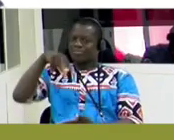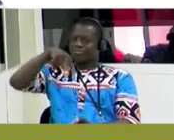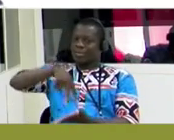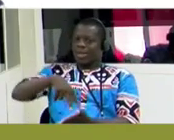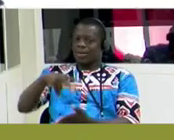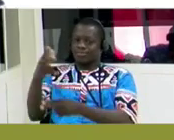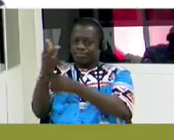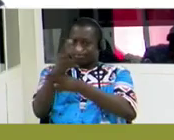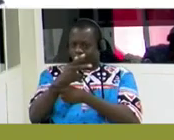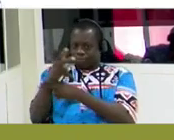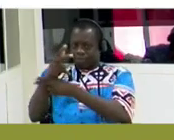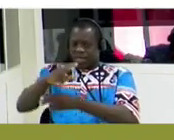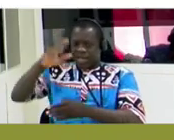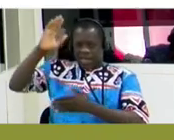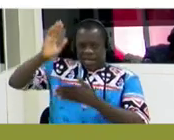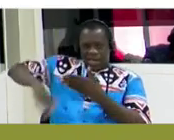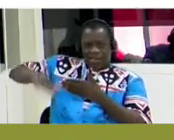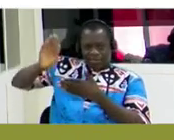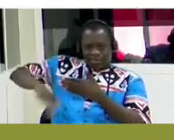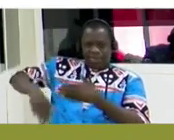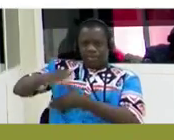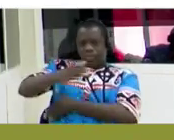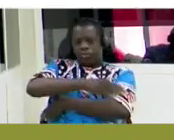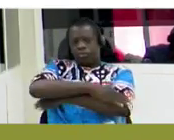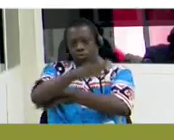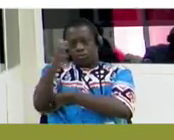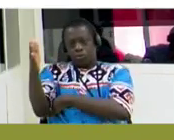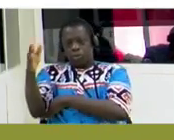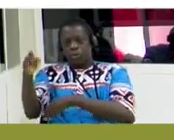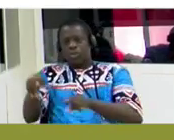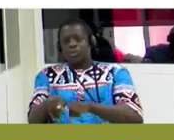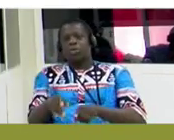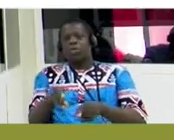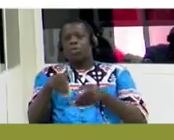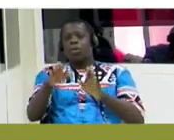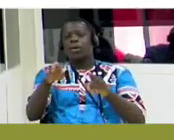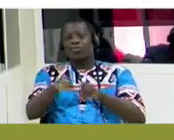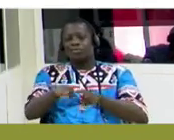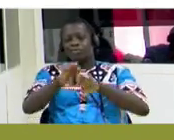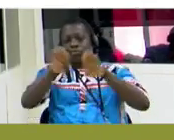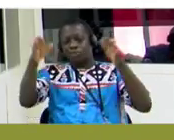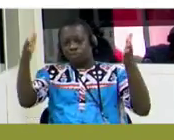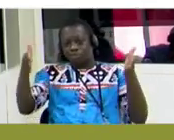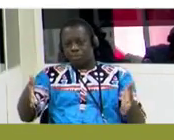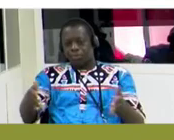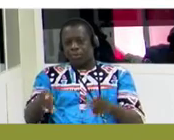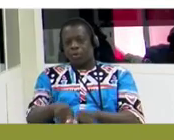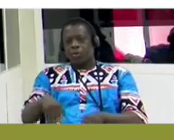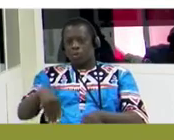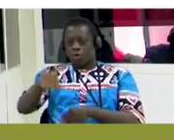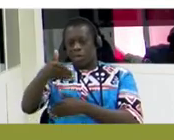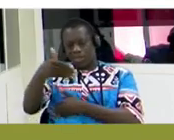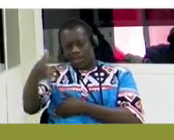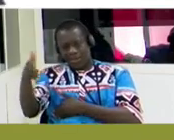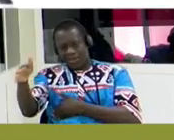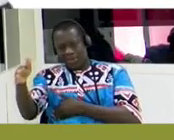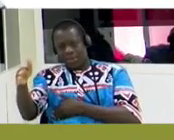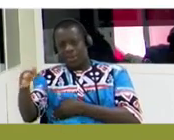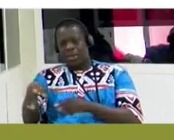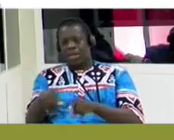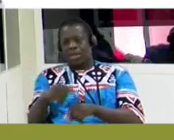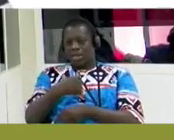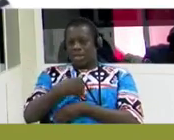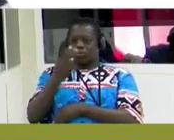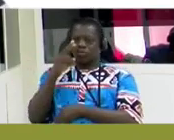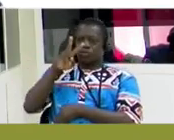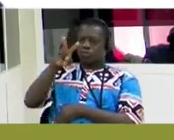So I was standing there. It's just a corridor. You go by the corridor, wheel left or right. That's where I saw